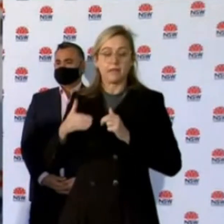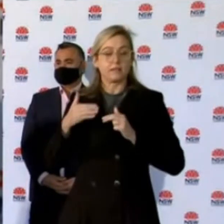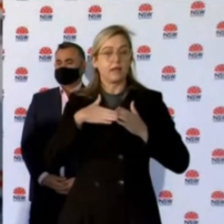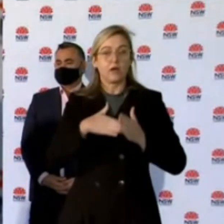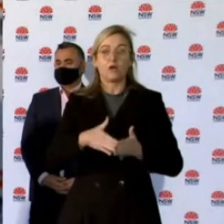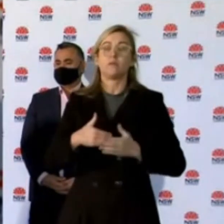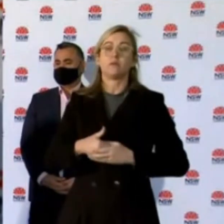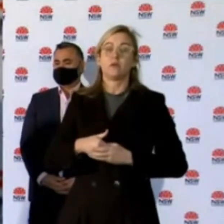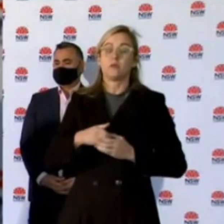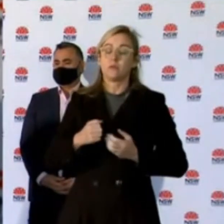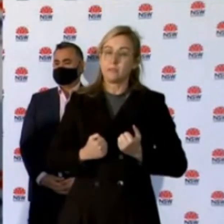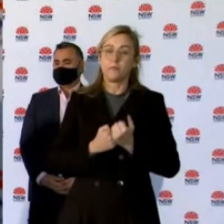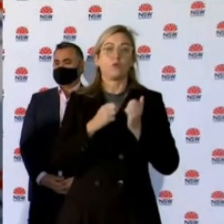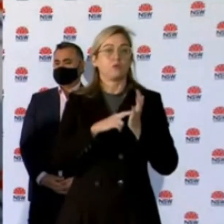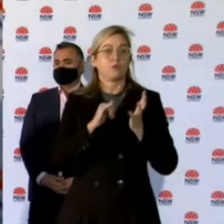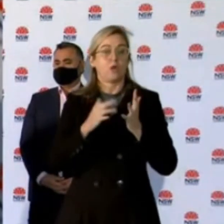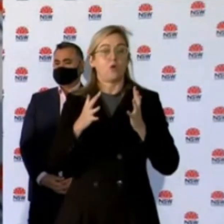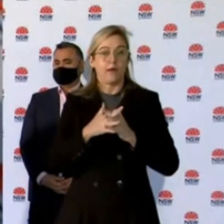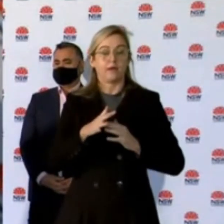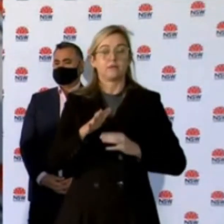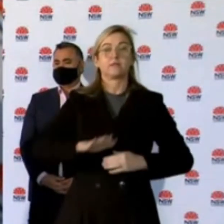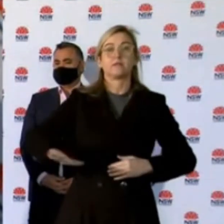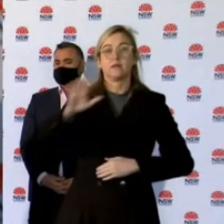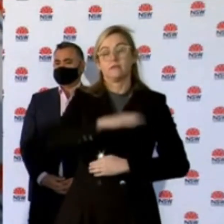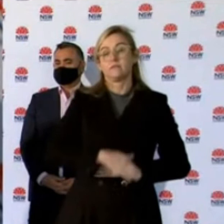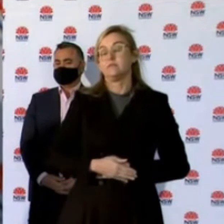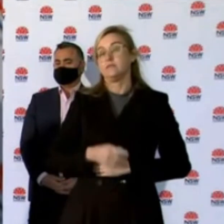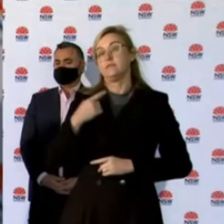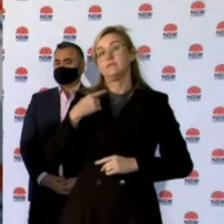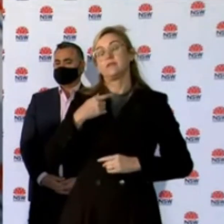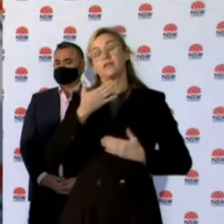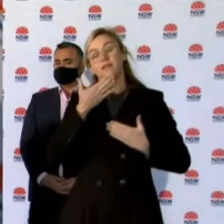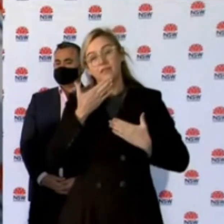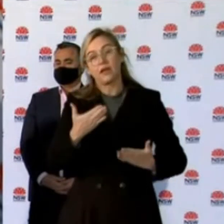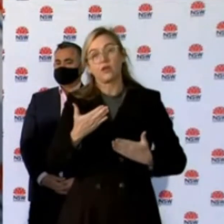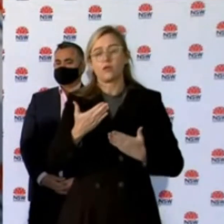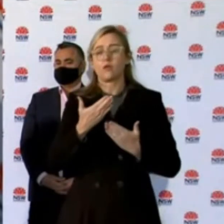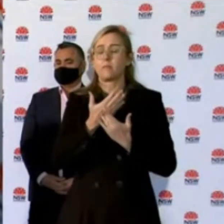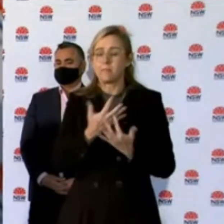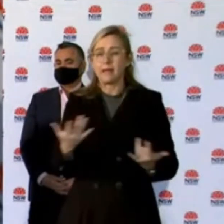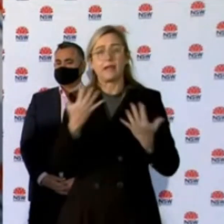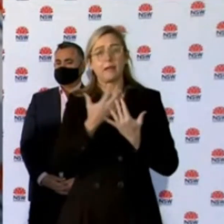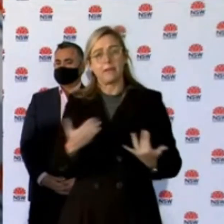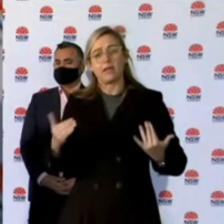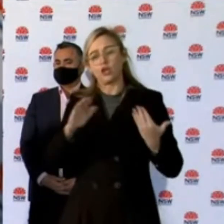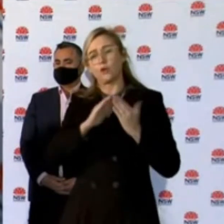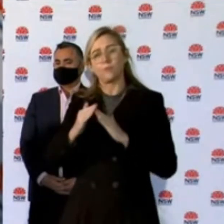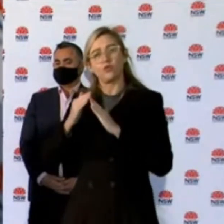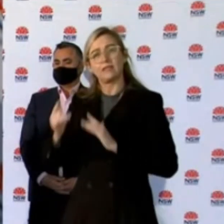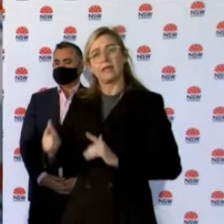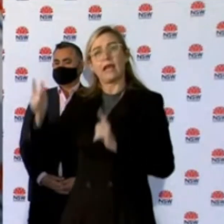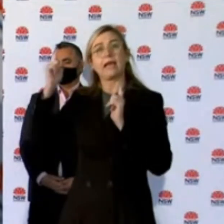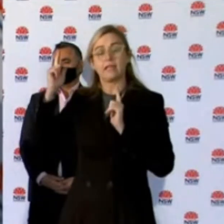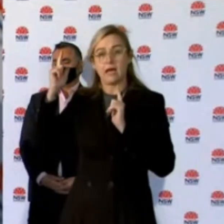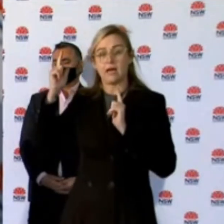leaders, and can I please give a shout out to the hundreds and hundreds of community leaders we've been in direct contact with. Their local advice has been invaluable in